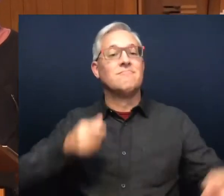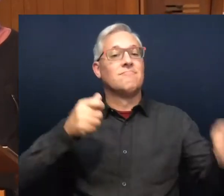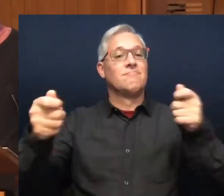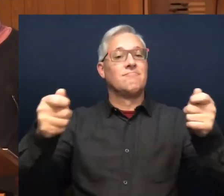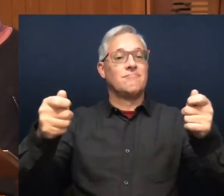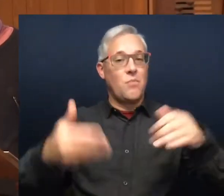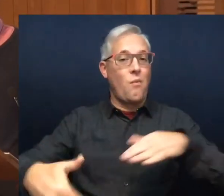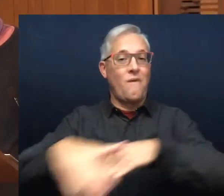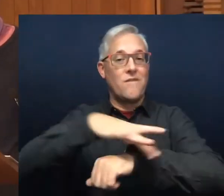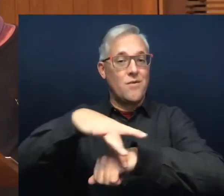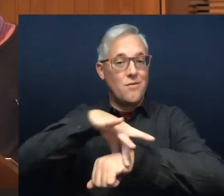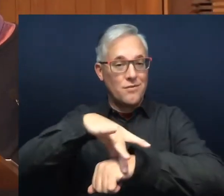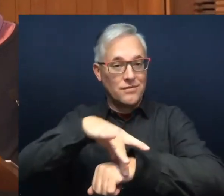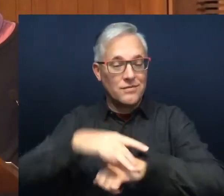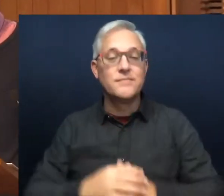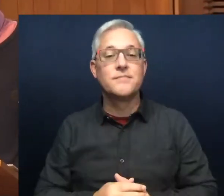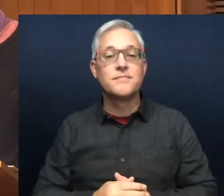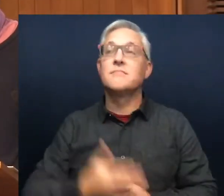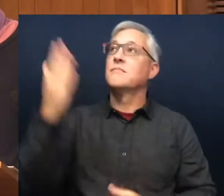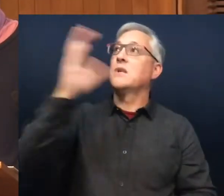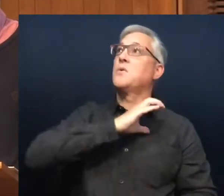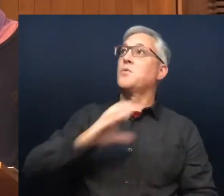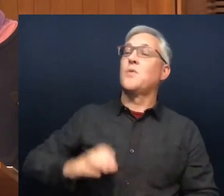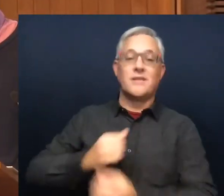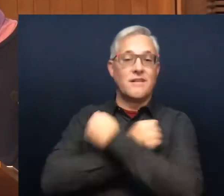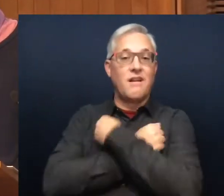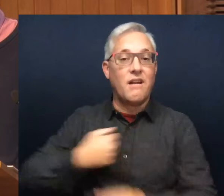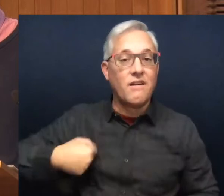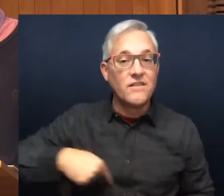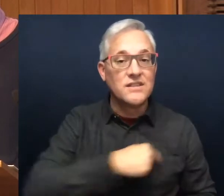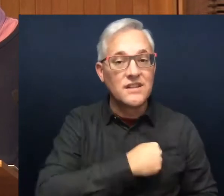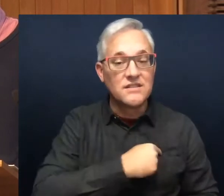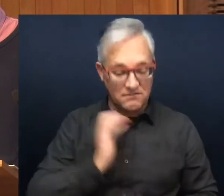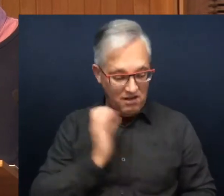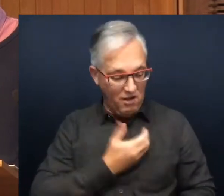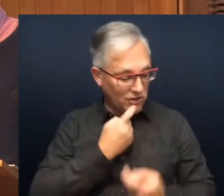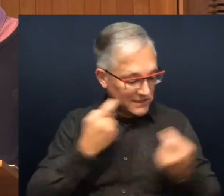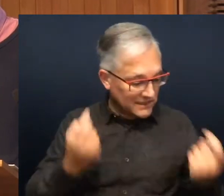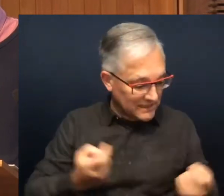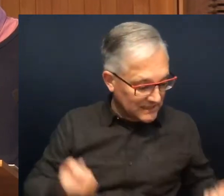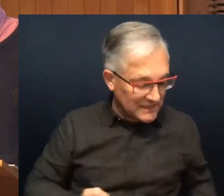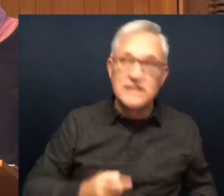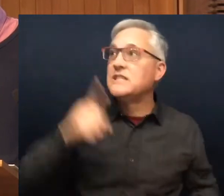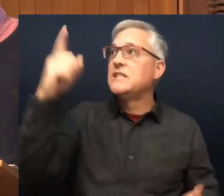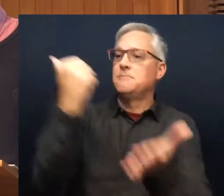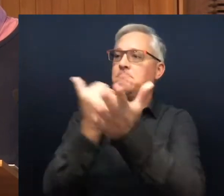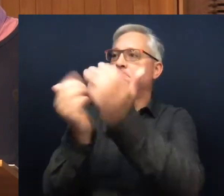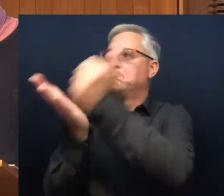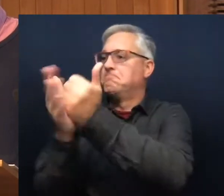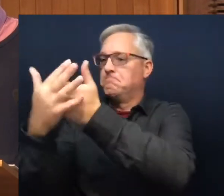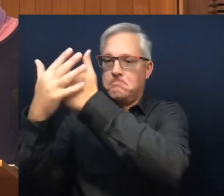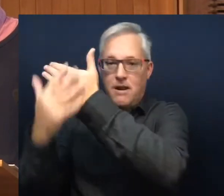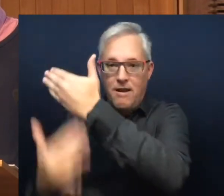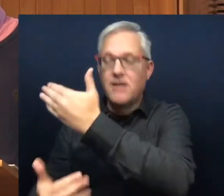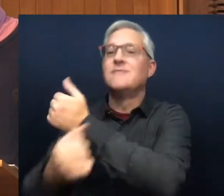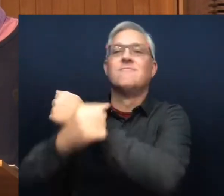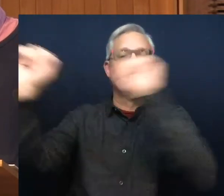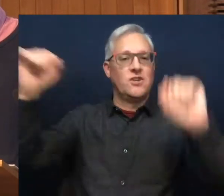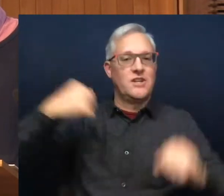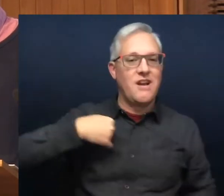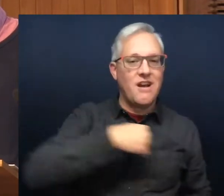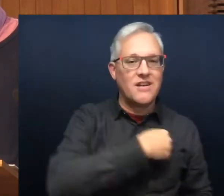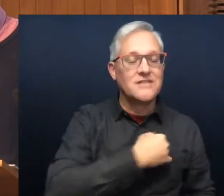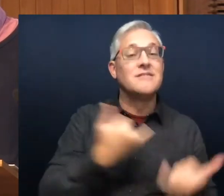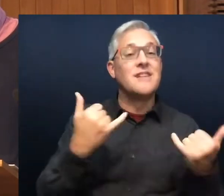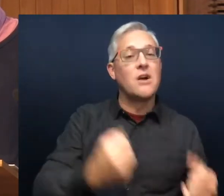rulers of the earth. To Christ, who loves us and who has freed us from our sins by the shedding of blood, and who has made us to be a